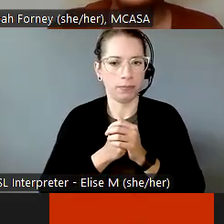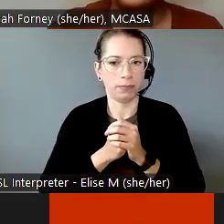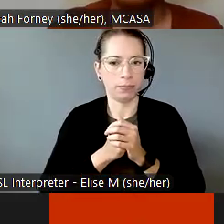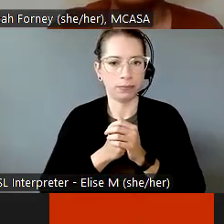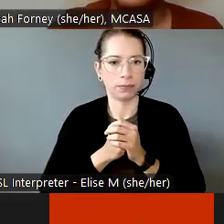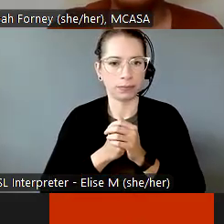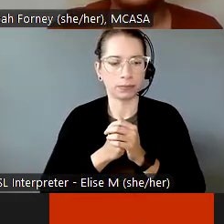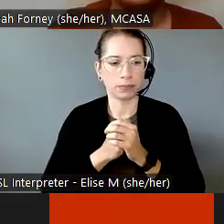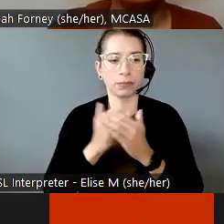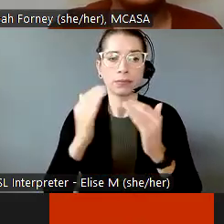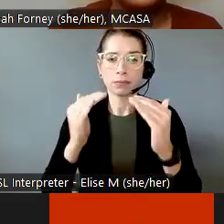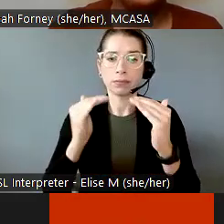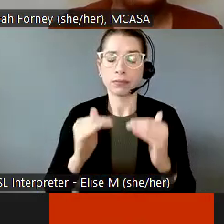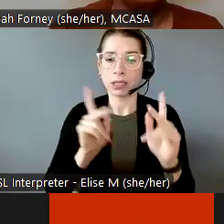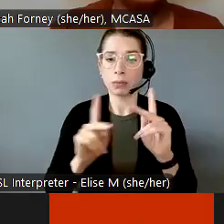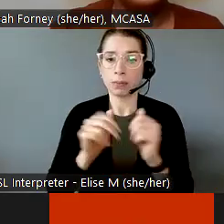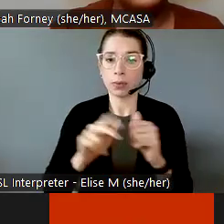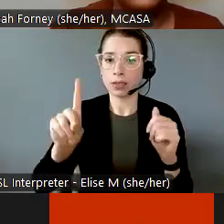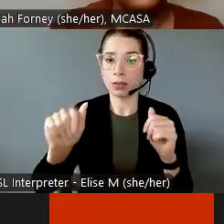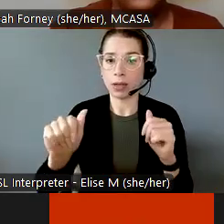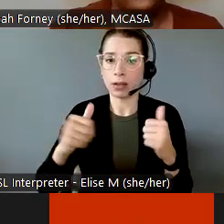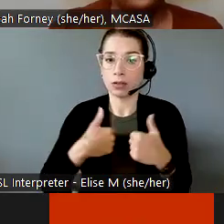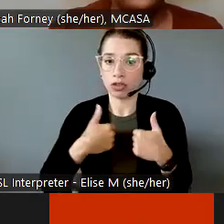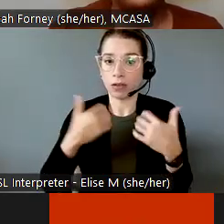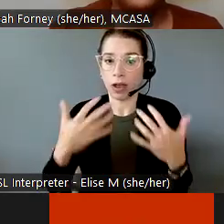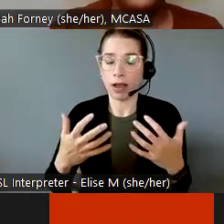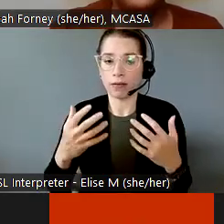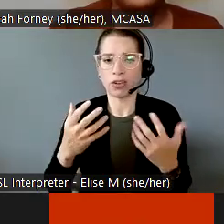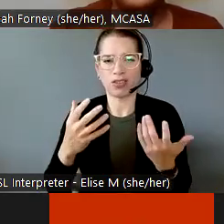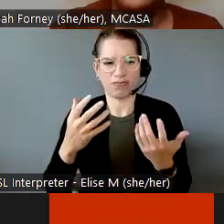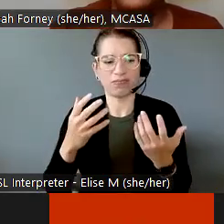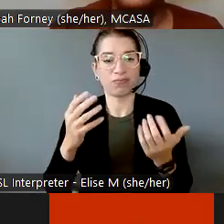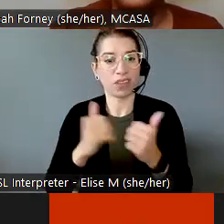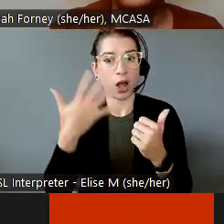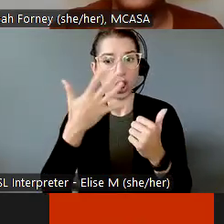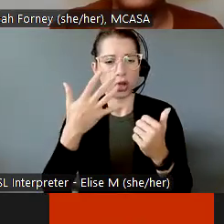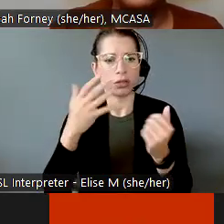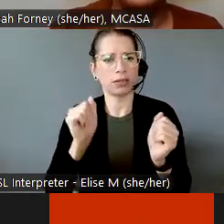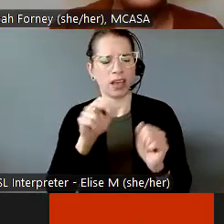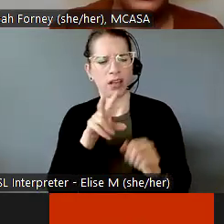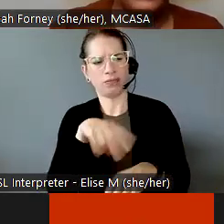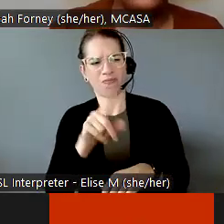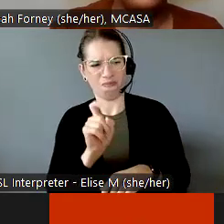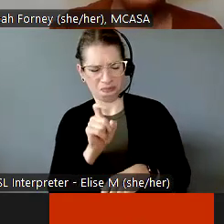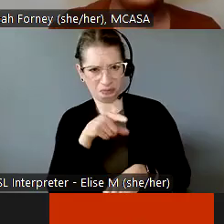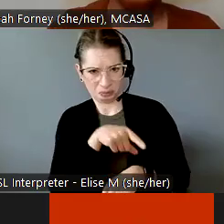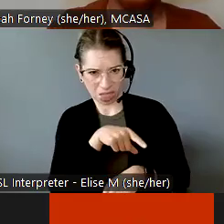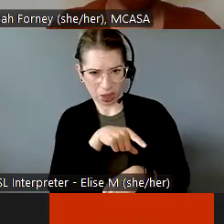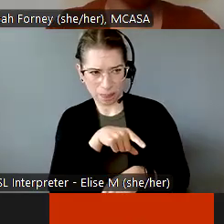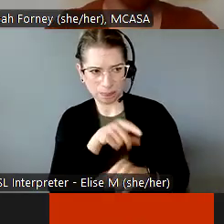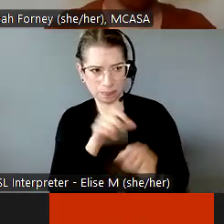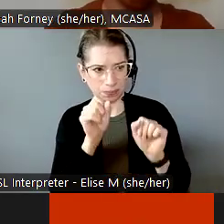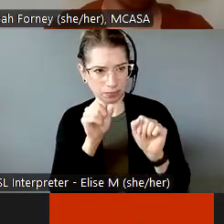For a disabled survivor, it can look like questioning whether he, she, they can be